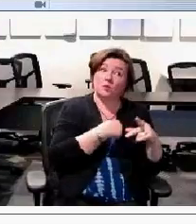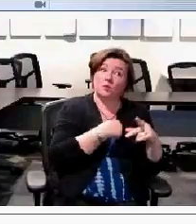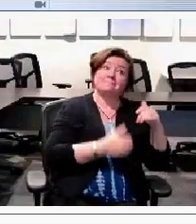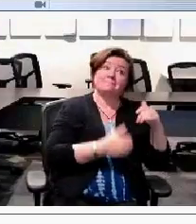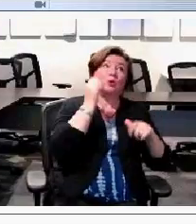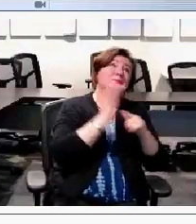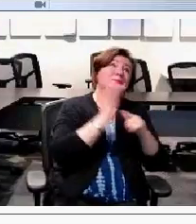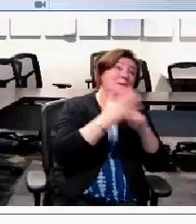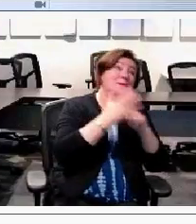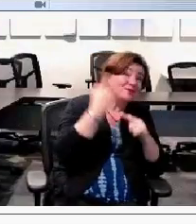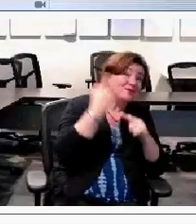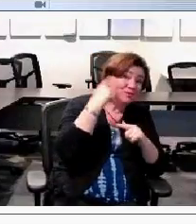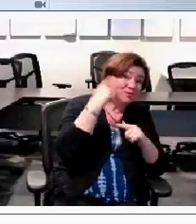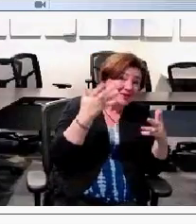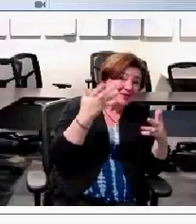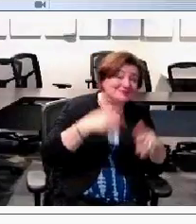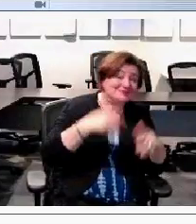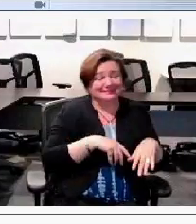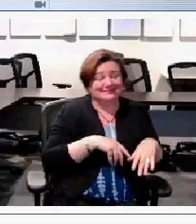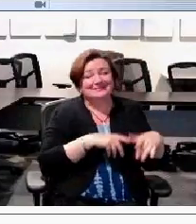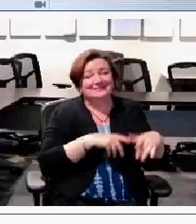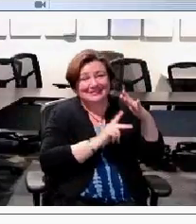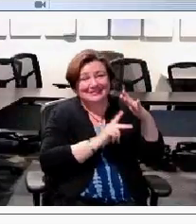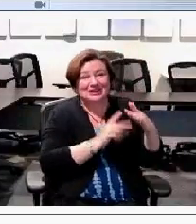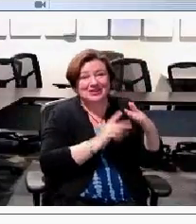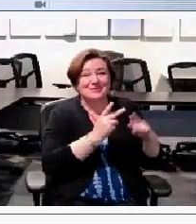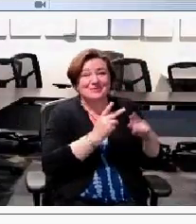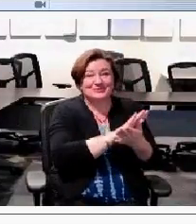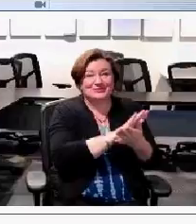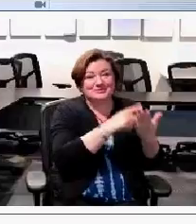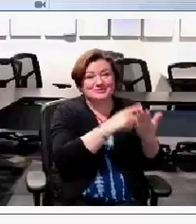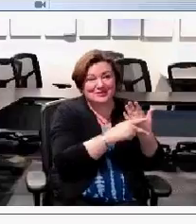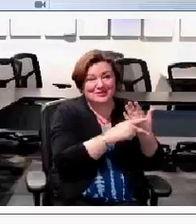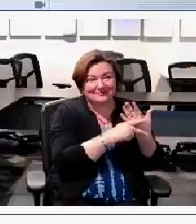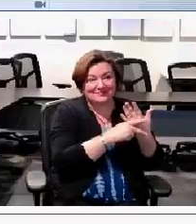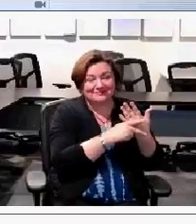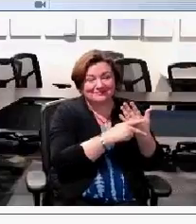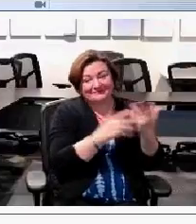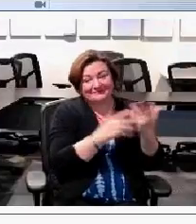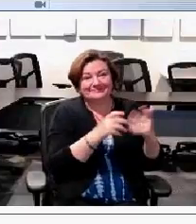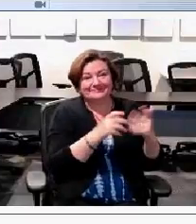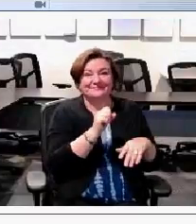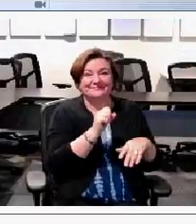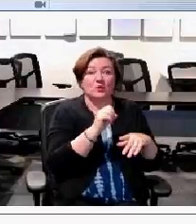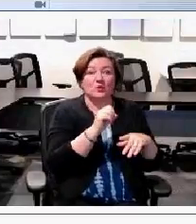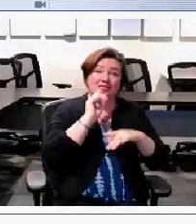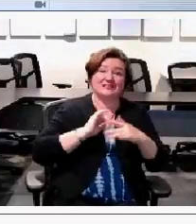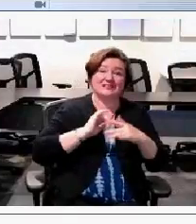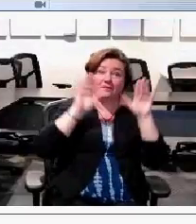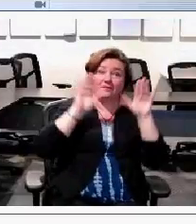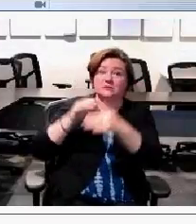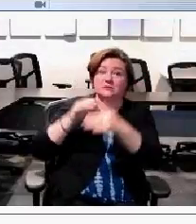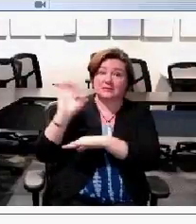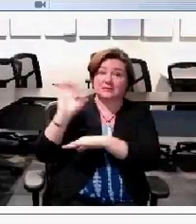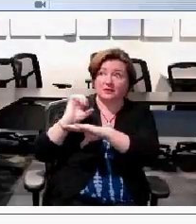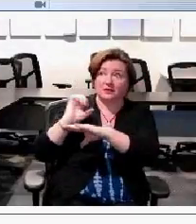our ECS programs, and thanks, Sarah, for mentioning that we've opened in Calgary as well. In reality,